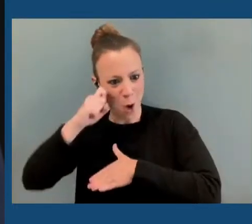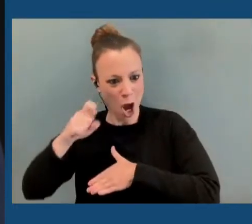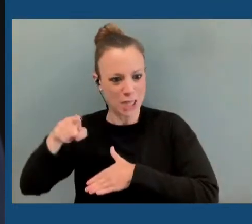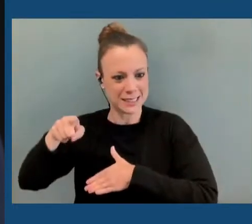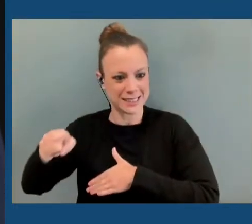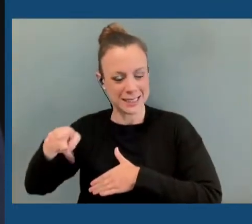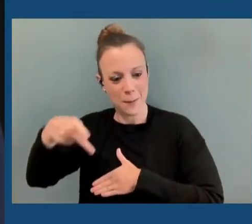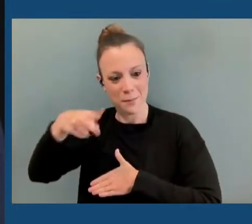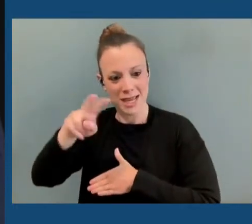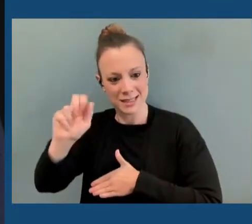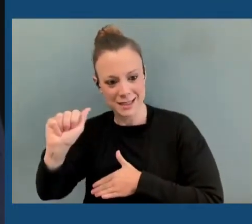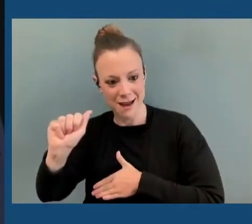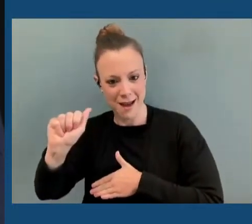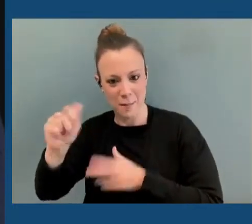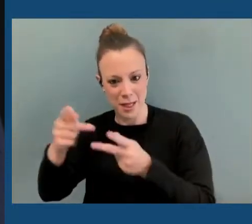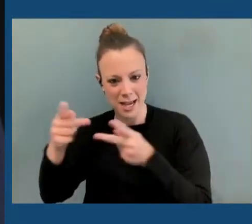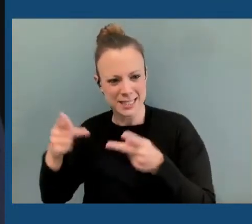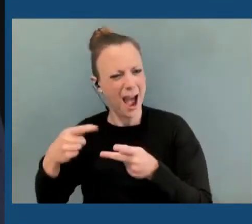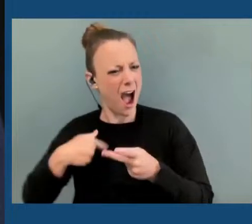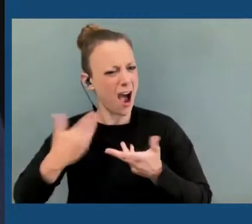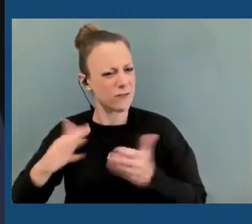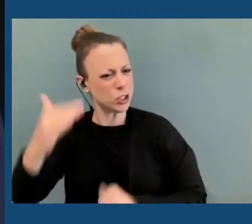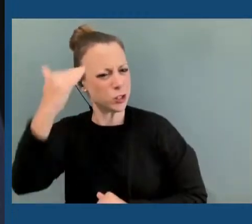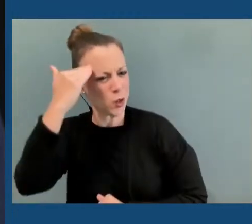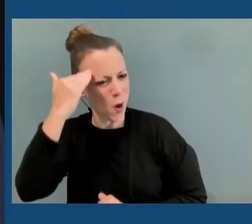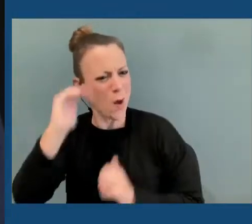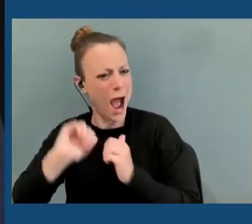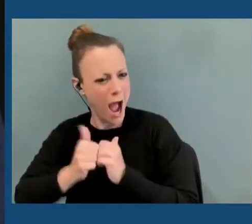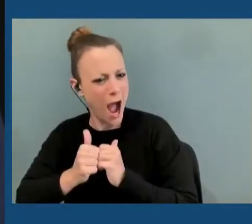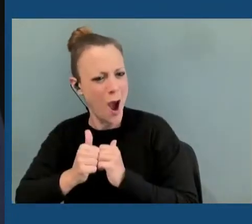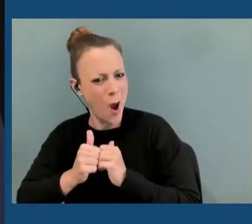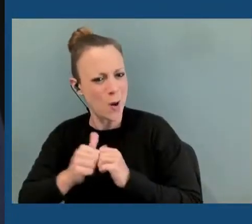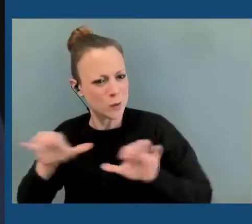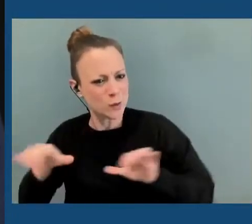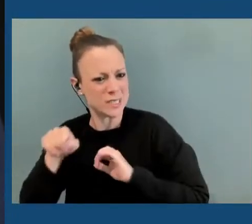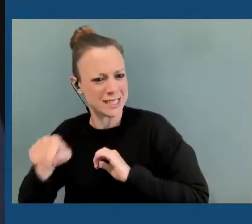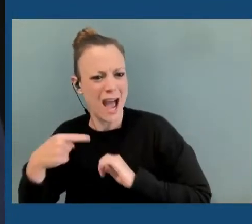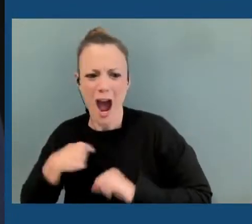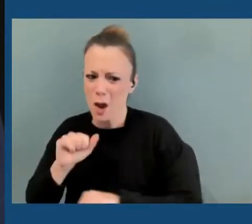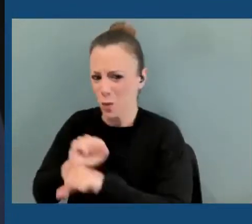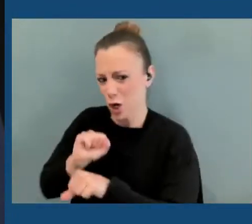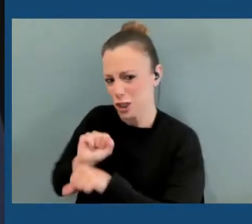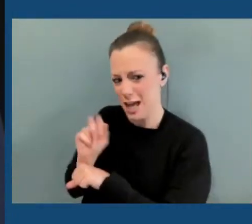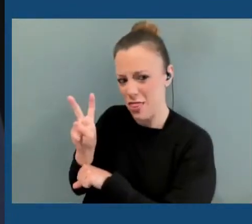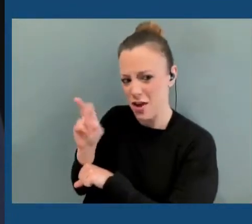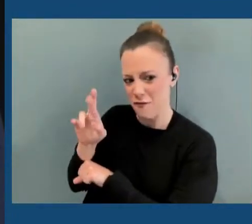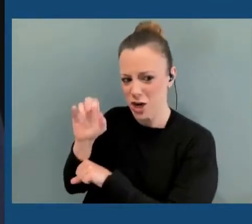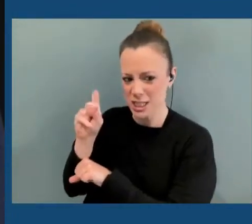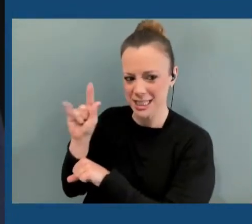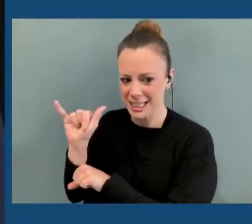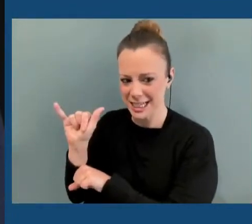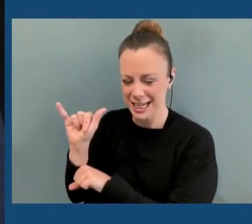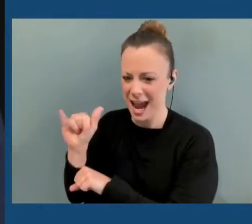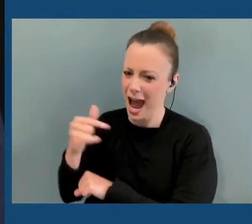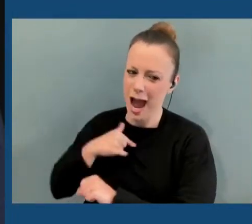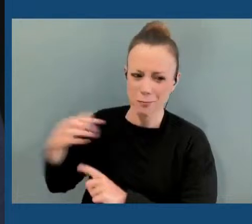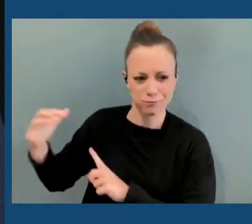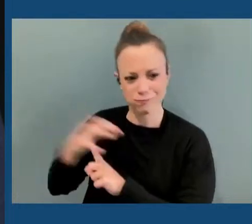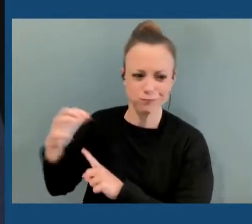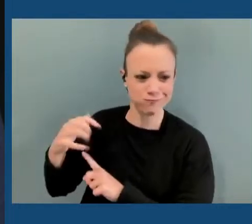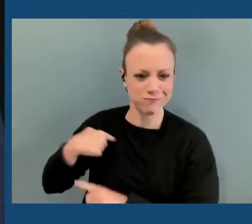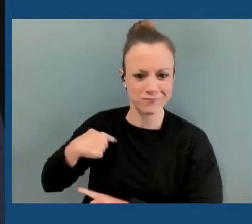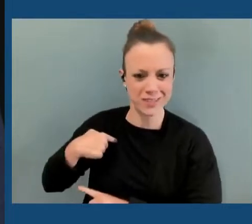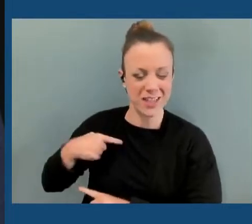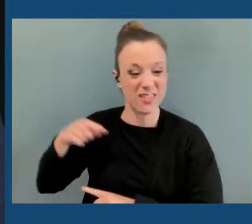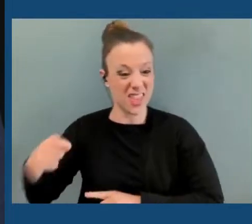said, I know how to do this. I worked at the Varsity. I'm a pro. So they taught me how to make pizzas, but I somehow